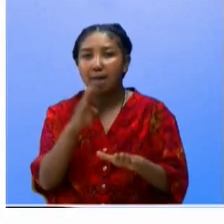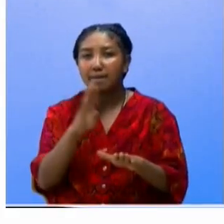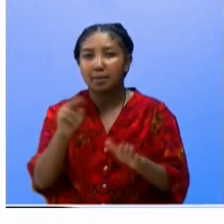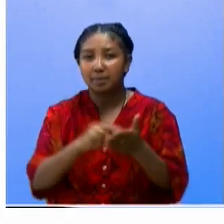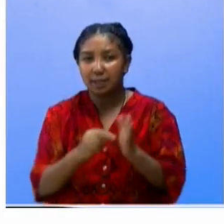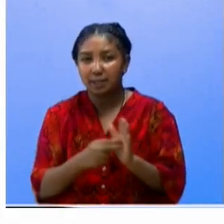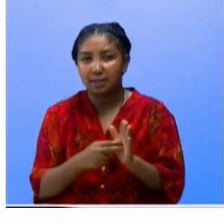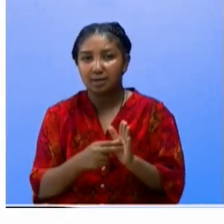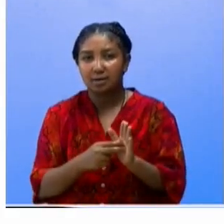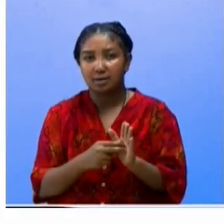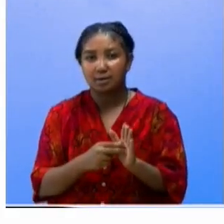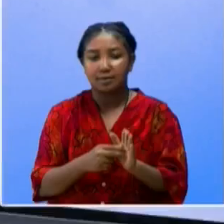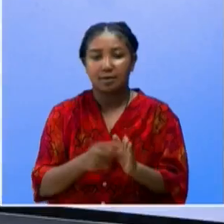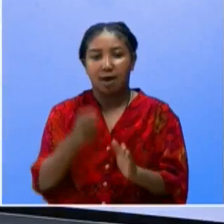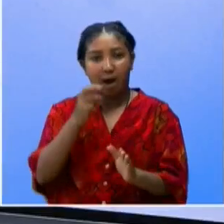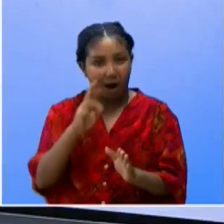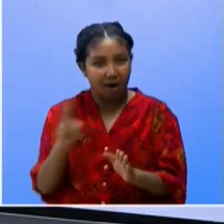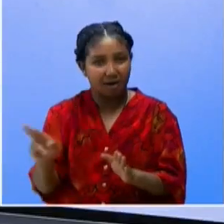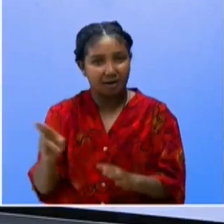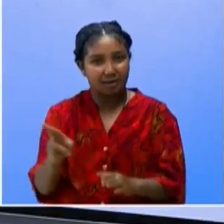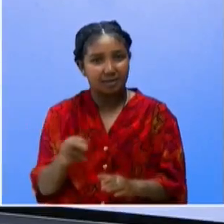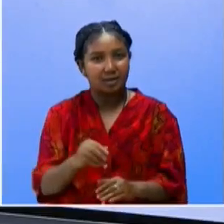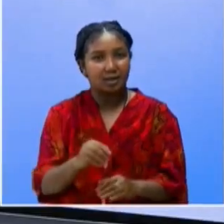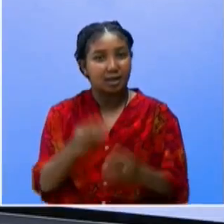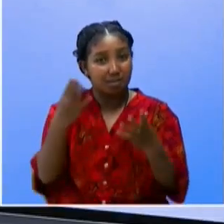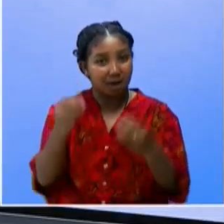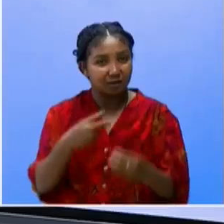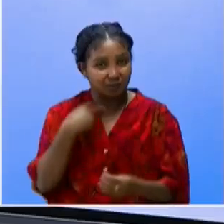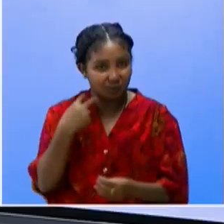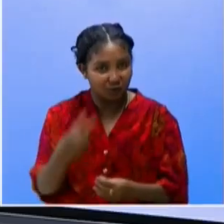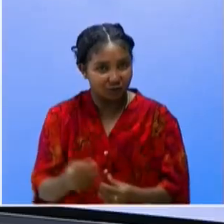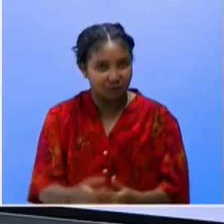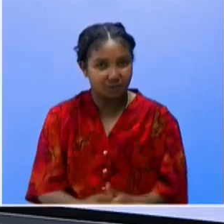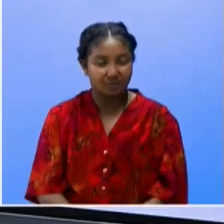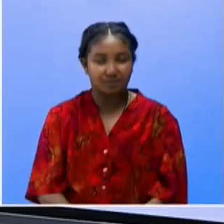means are in passive voice.